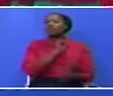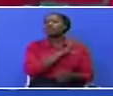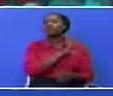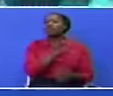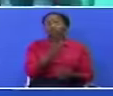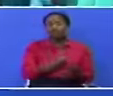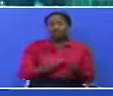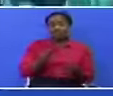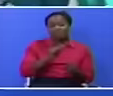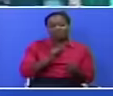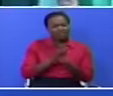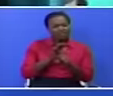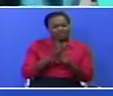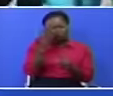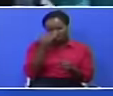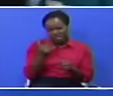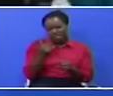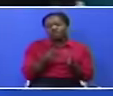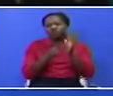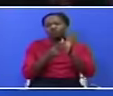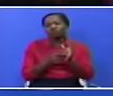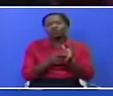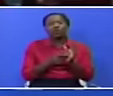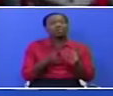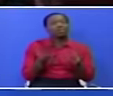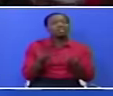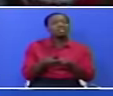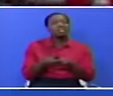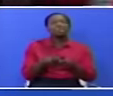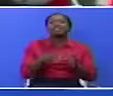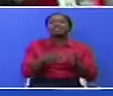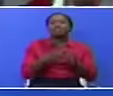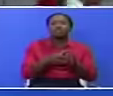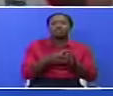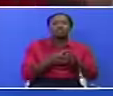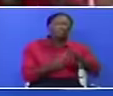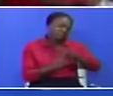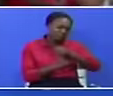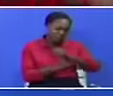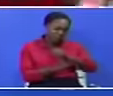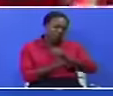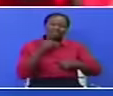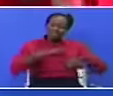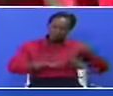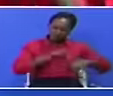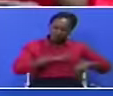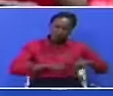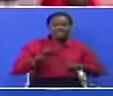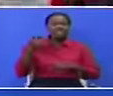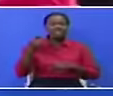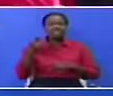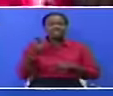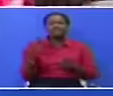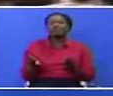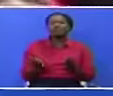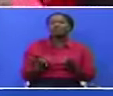also play part of this particular protest, so that they are able to actually show that indeed this corruption is, of course, going to it